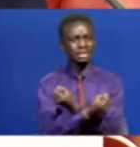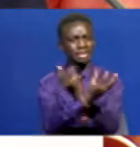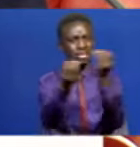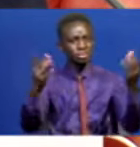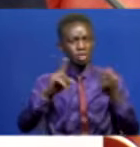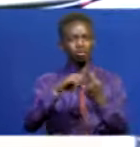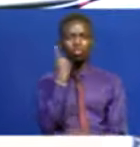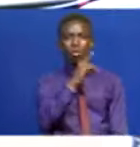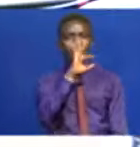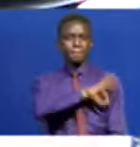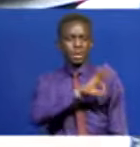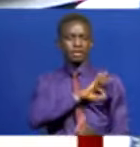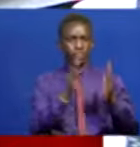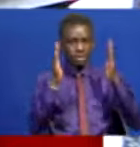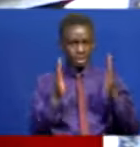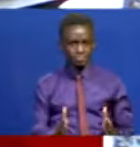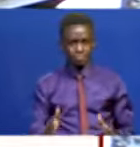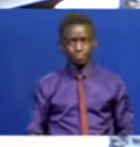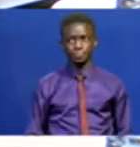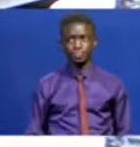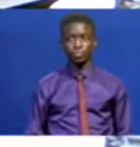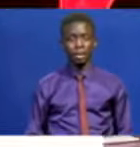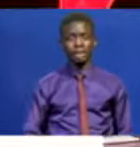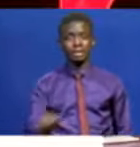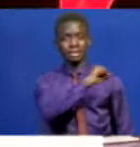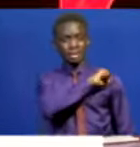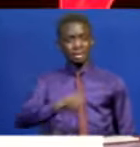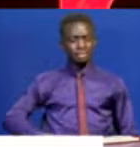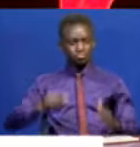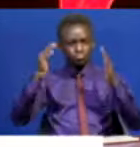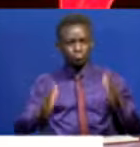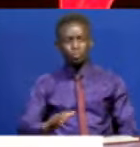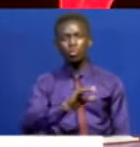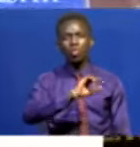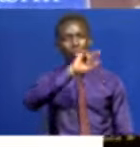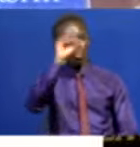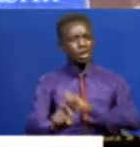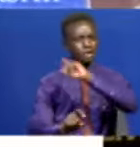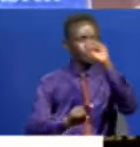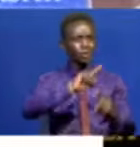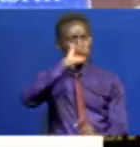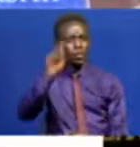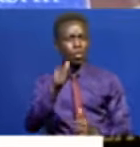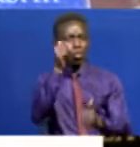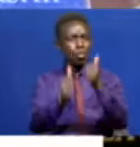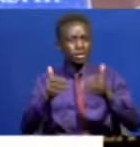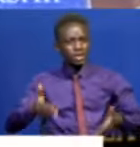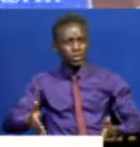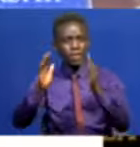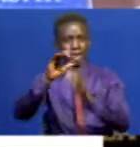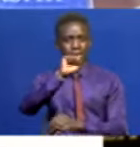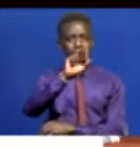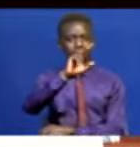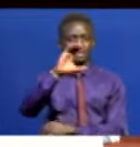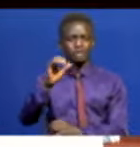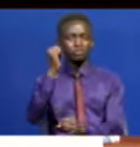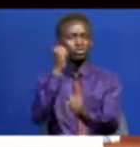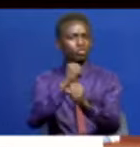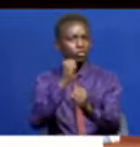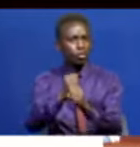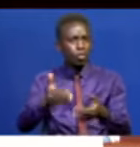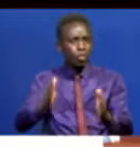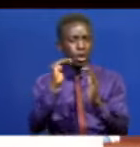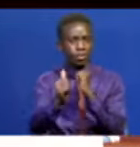the beneficiaries. The senators questioned the criteria used by the SRC in deciding MCS salaries.